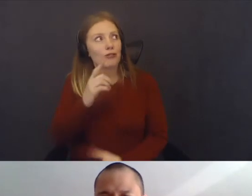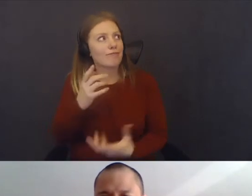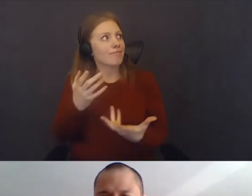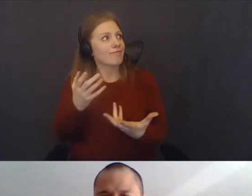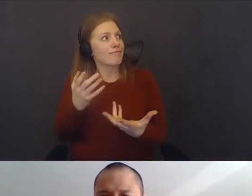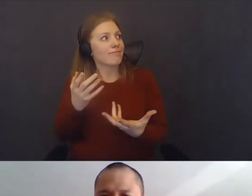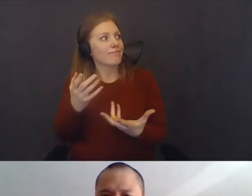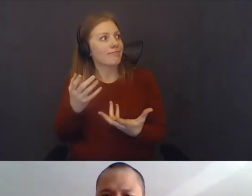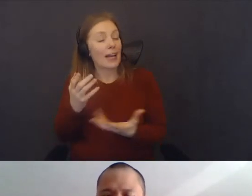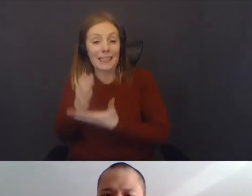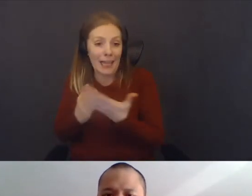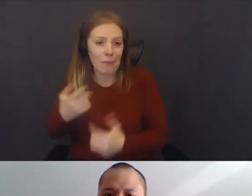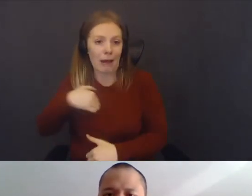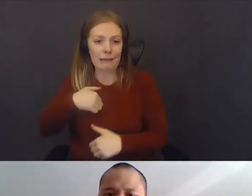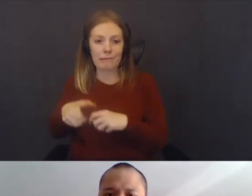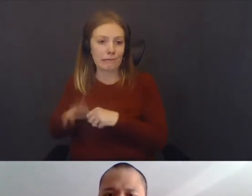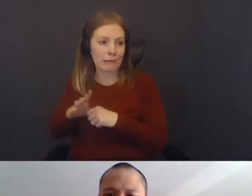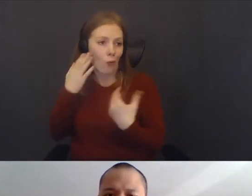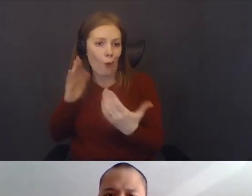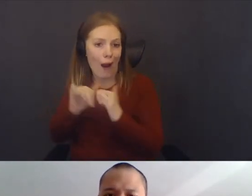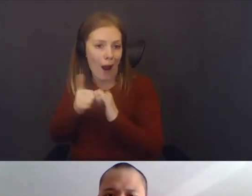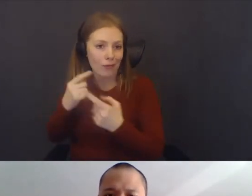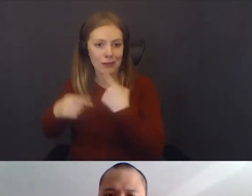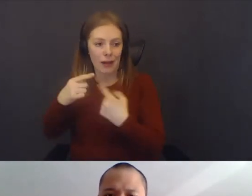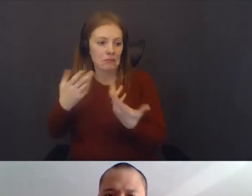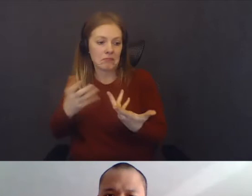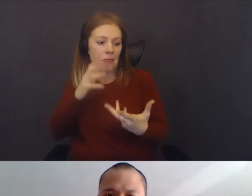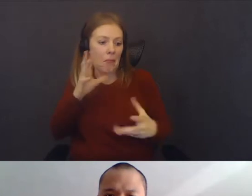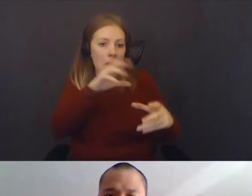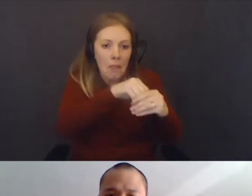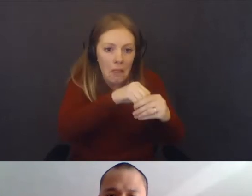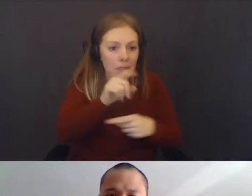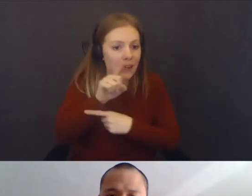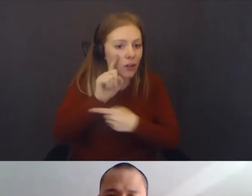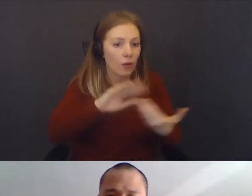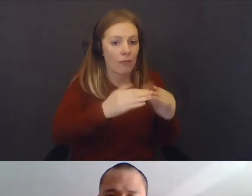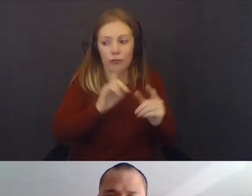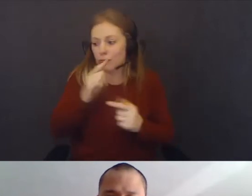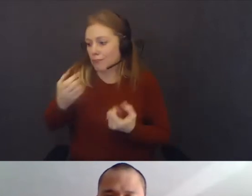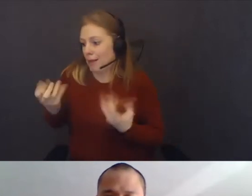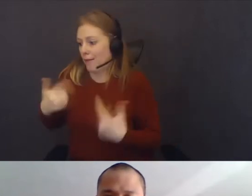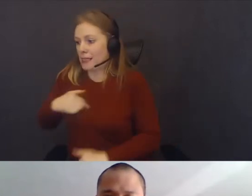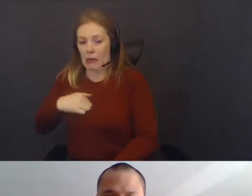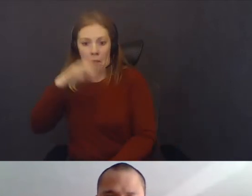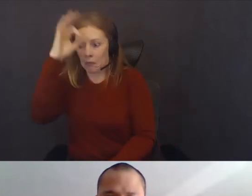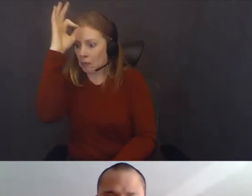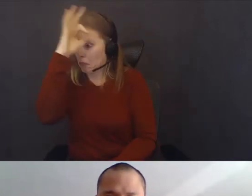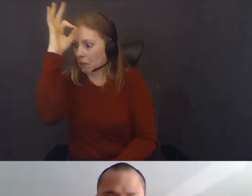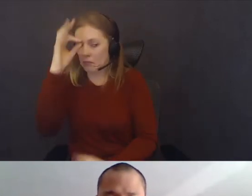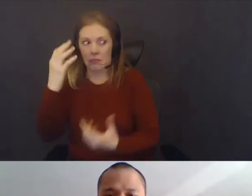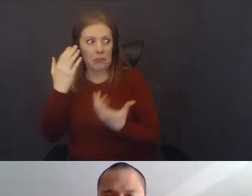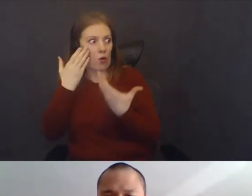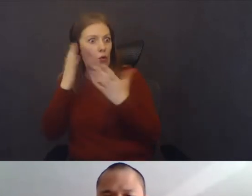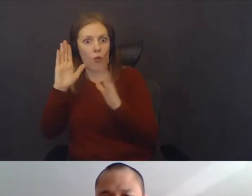don't know how to sign, who aren't part of the deaf community, have no idea about these really, really